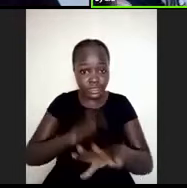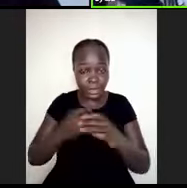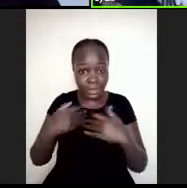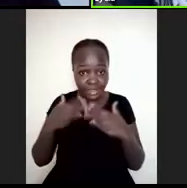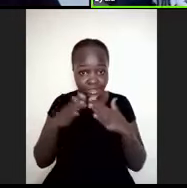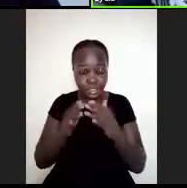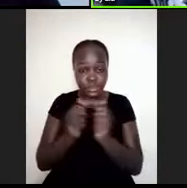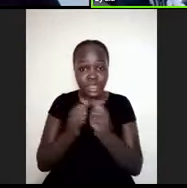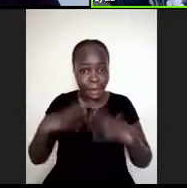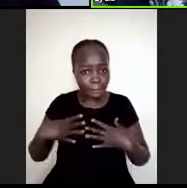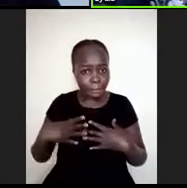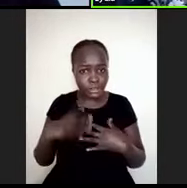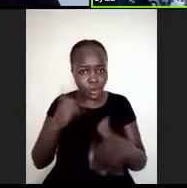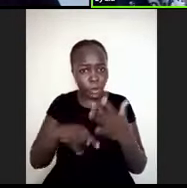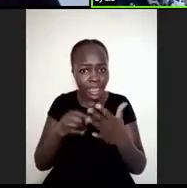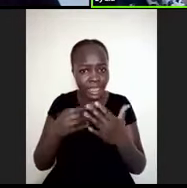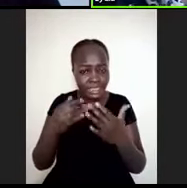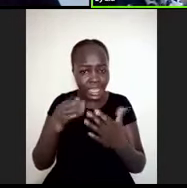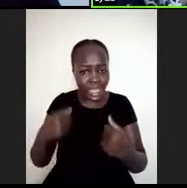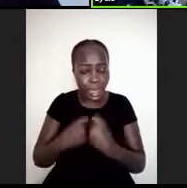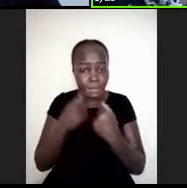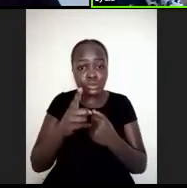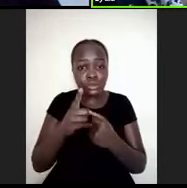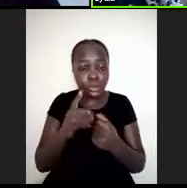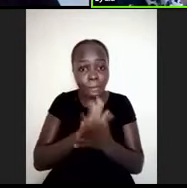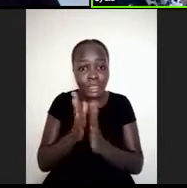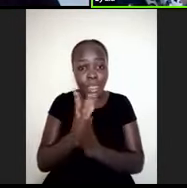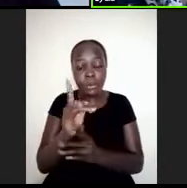what happens to you is that you become one with that person.